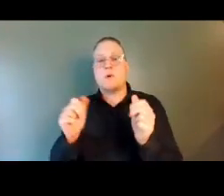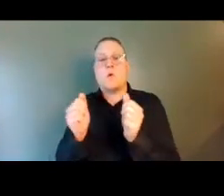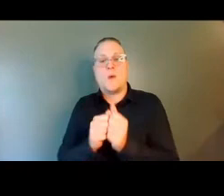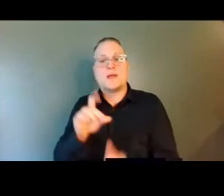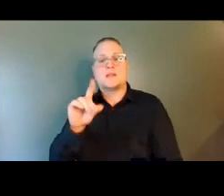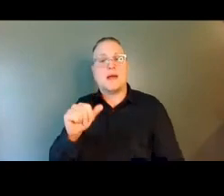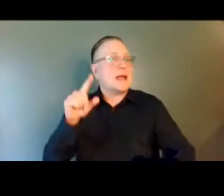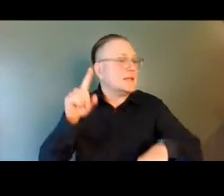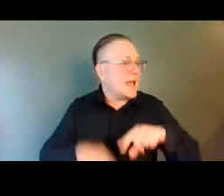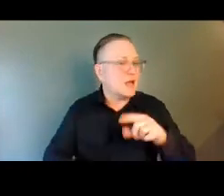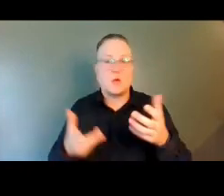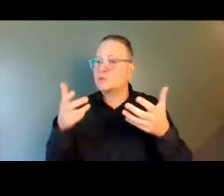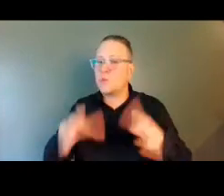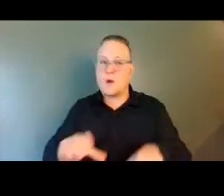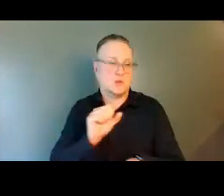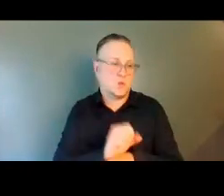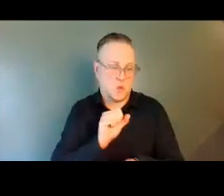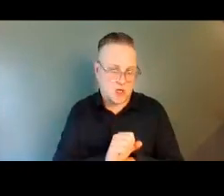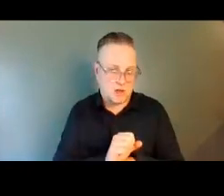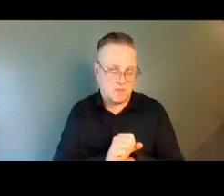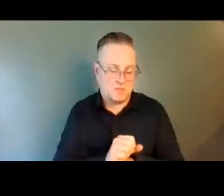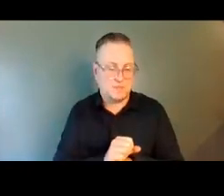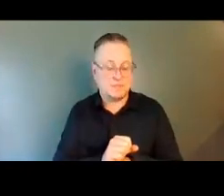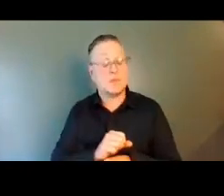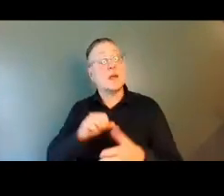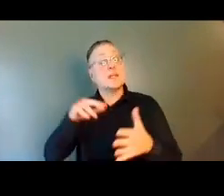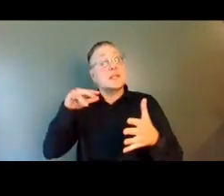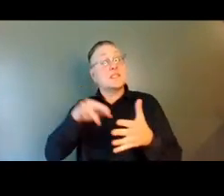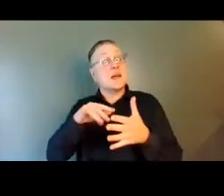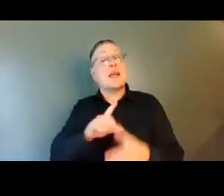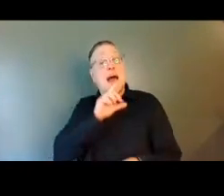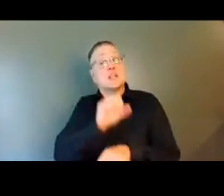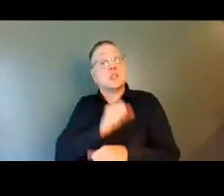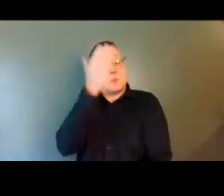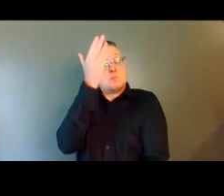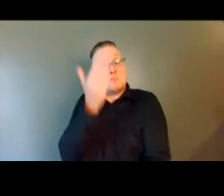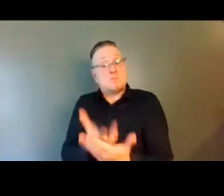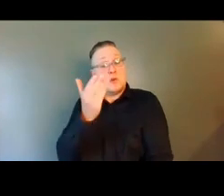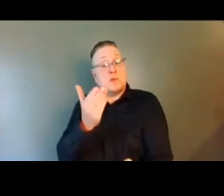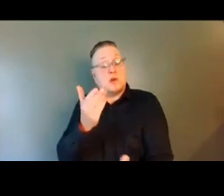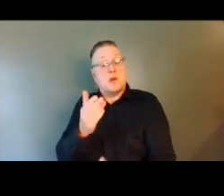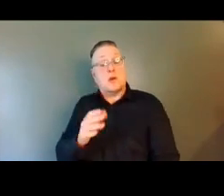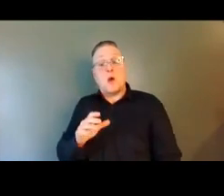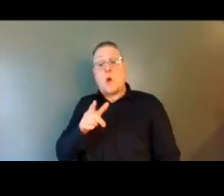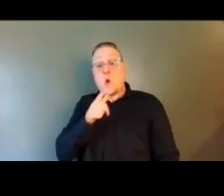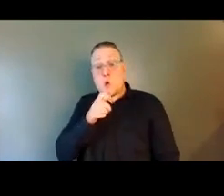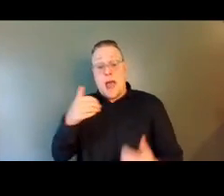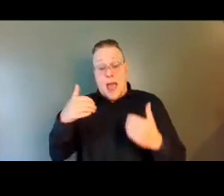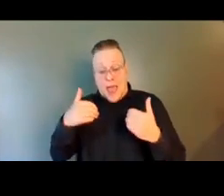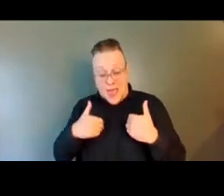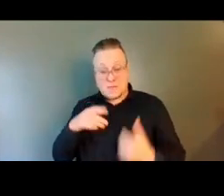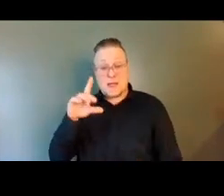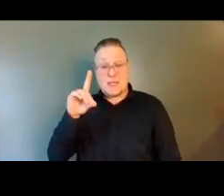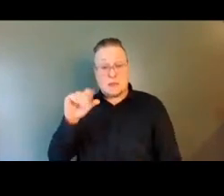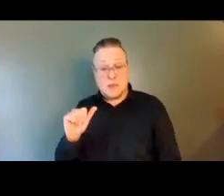want to work. Studies found that while nearly 70% of people with disabilities are not